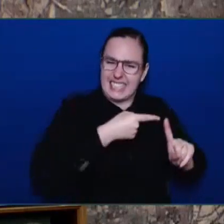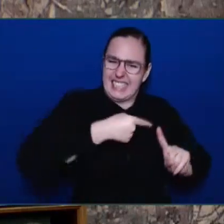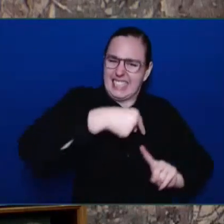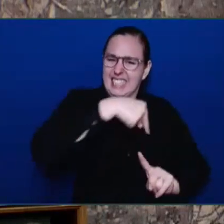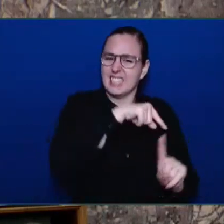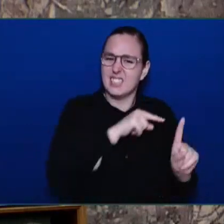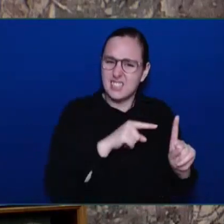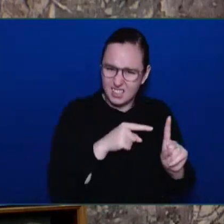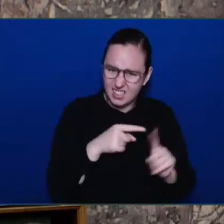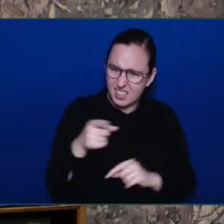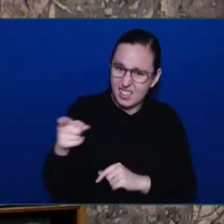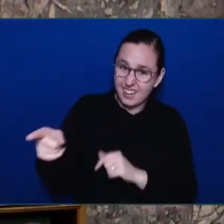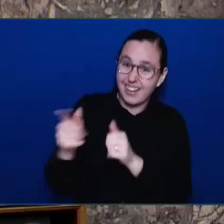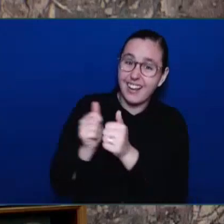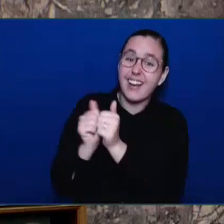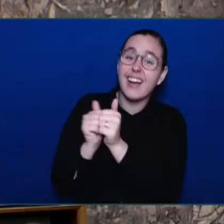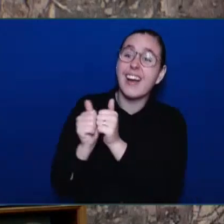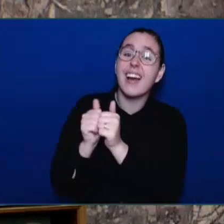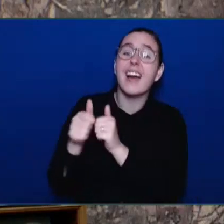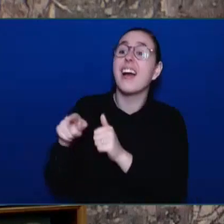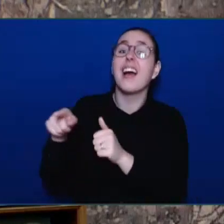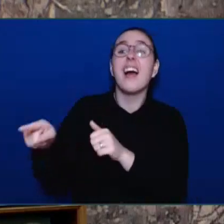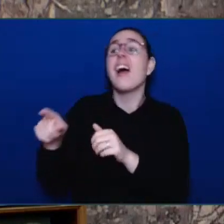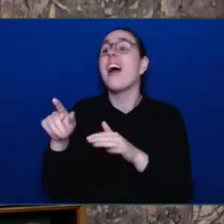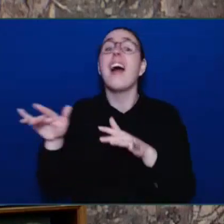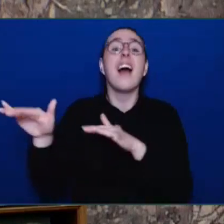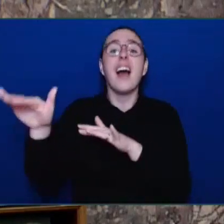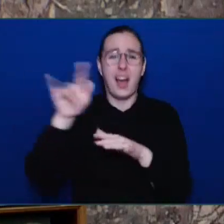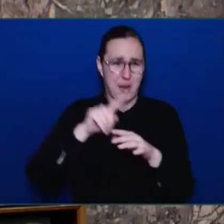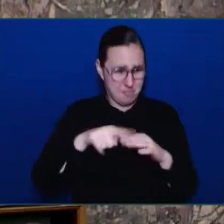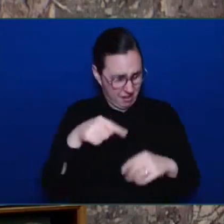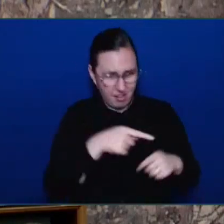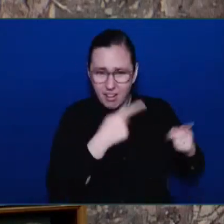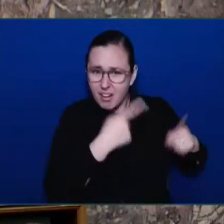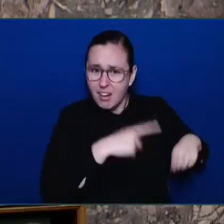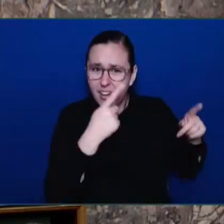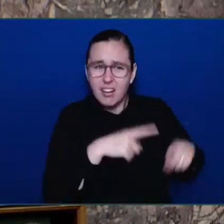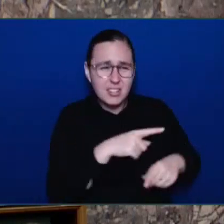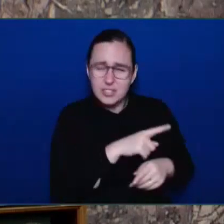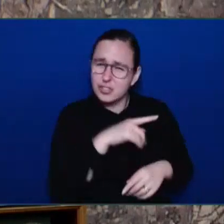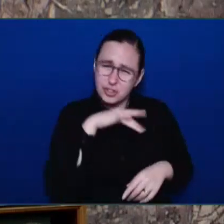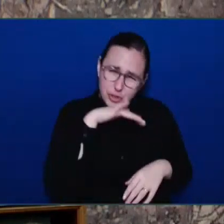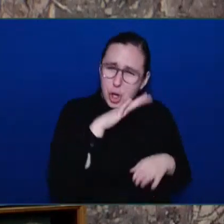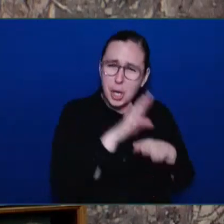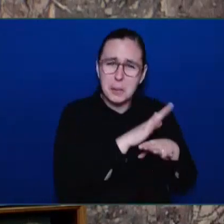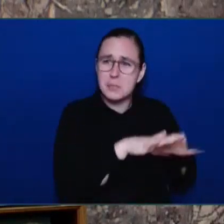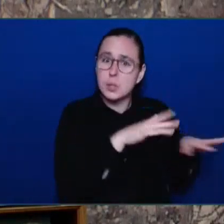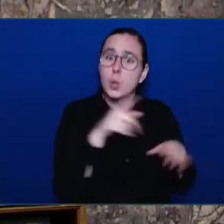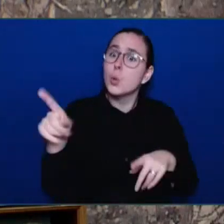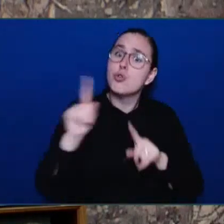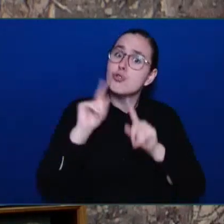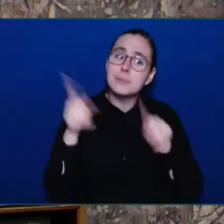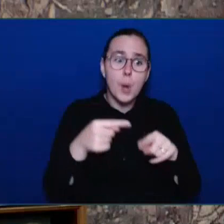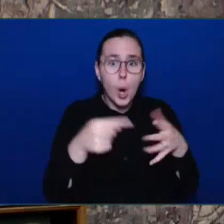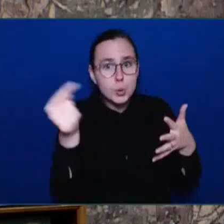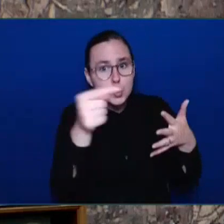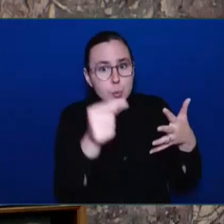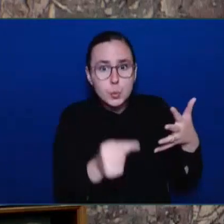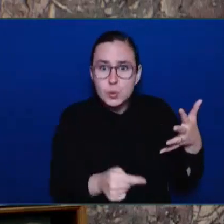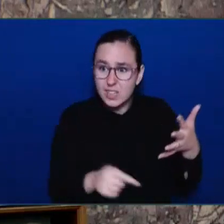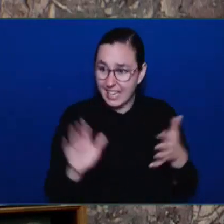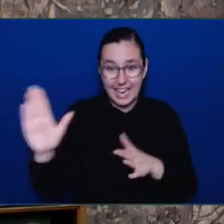he didn't even respond to a single one of the recommendations of the own report that he commissioned